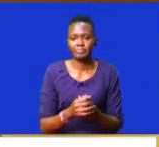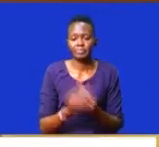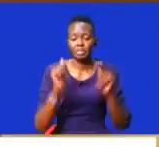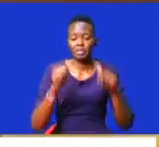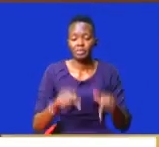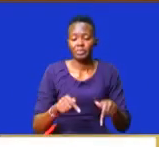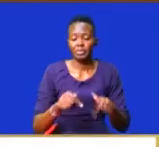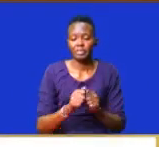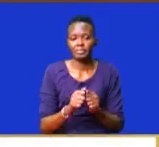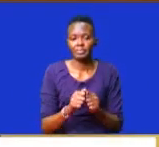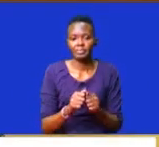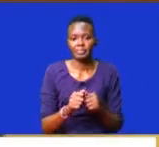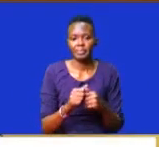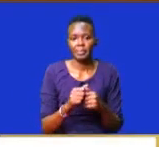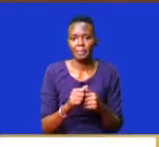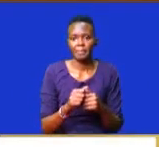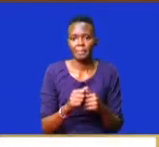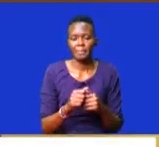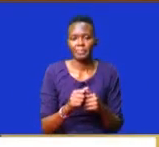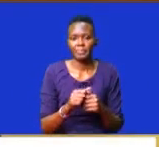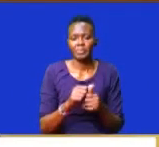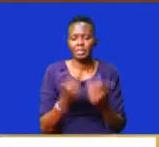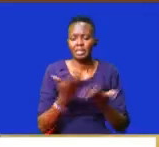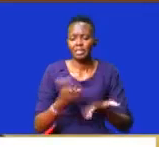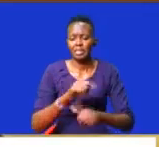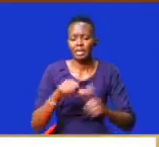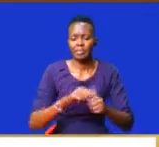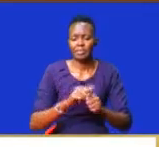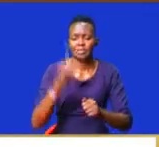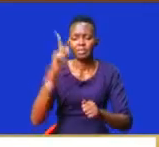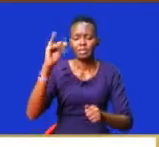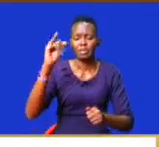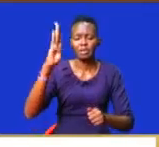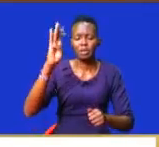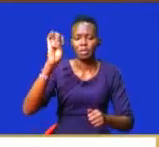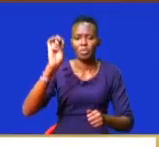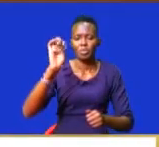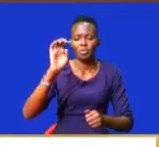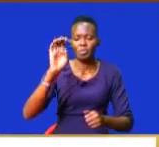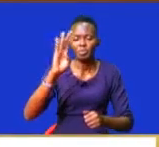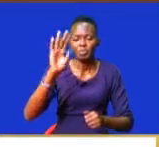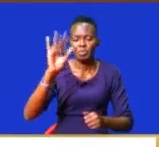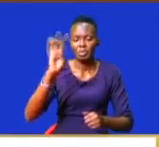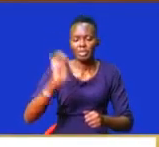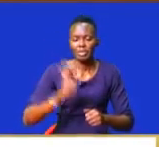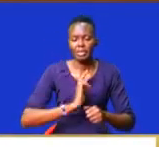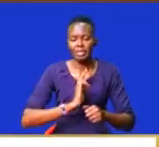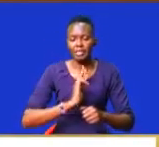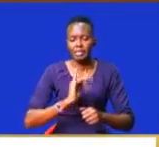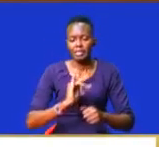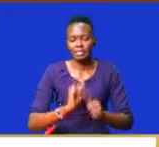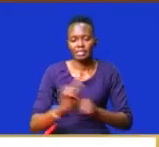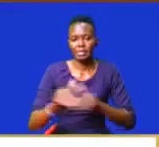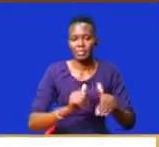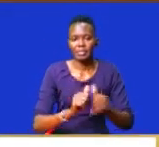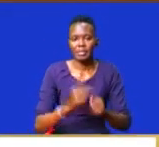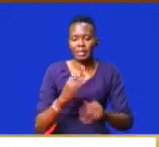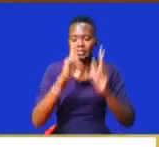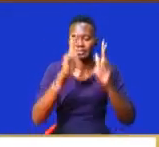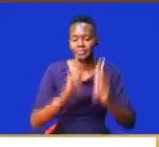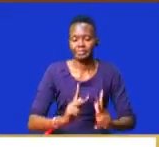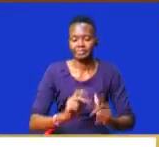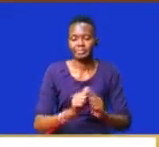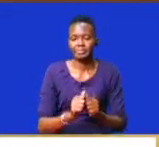Kawuono eti Kibuye market en market maduong market maduong